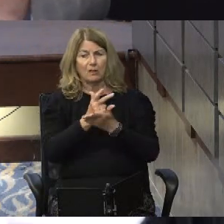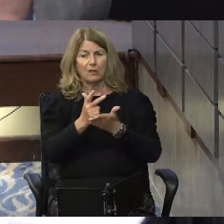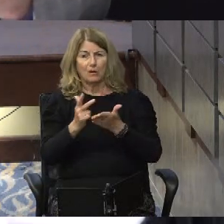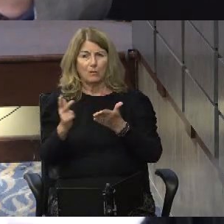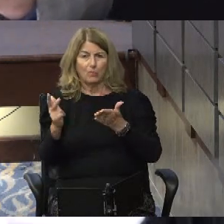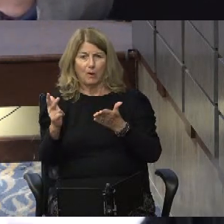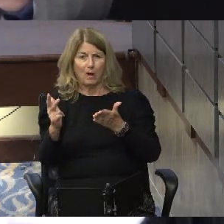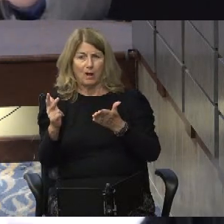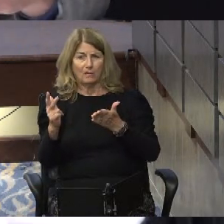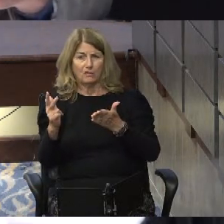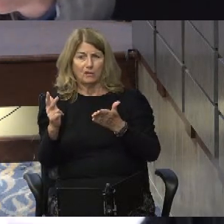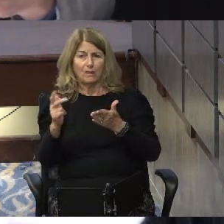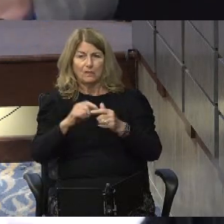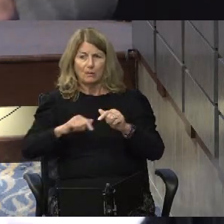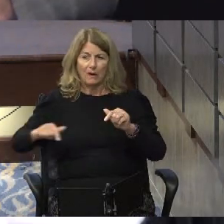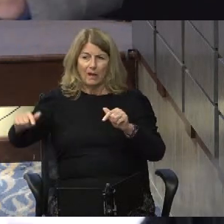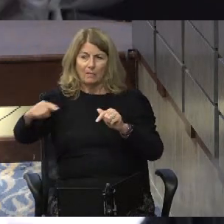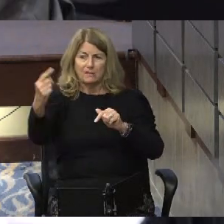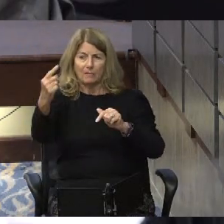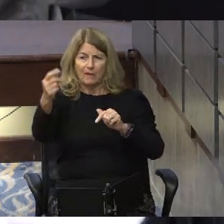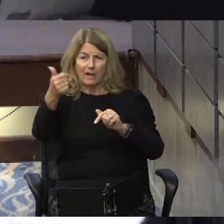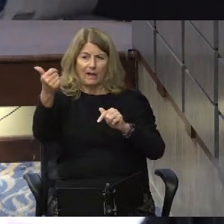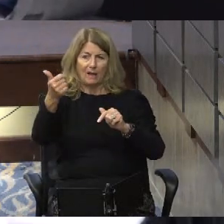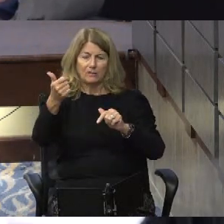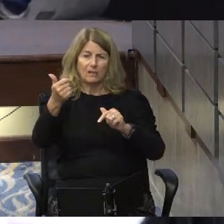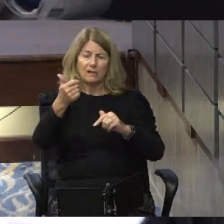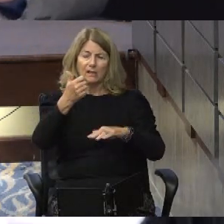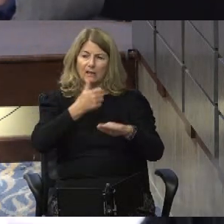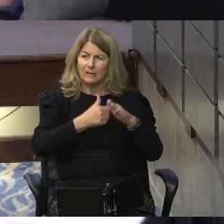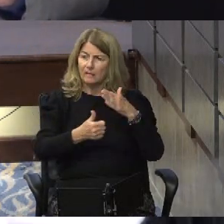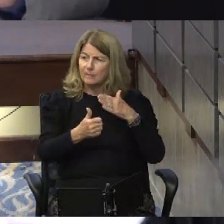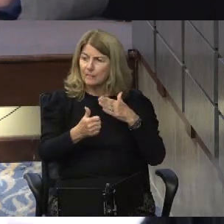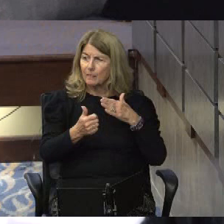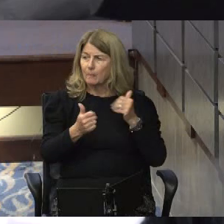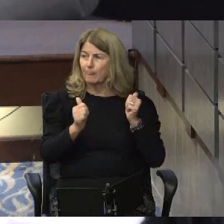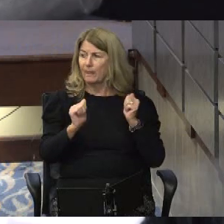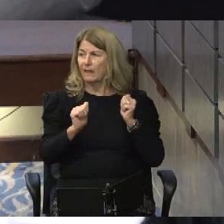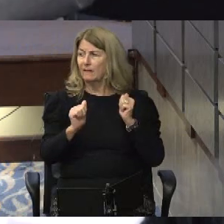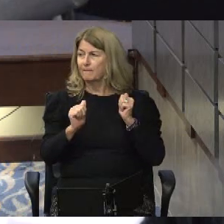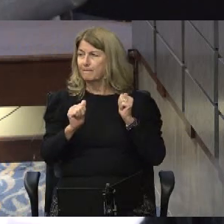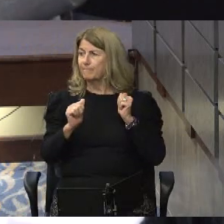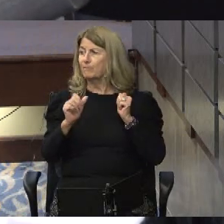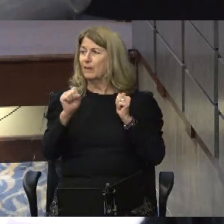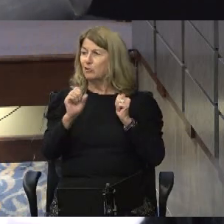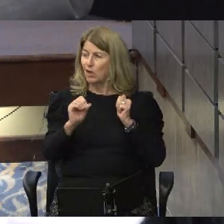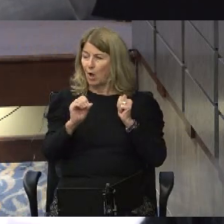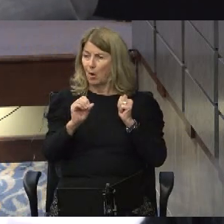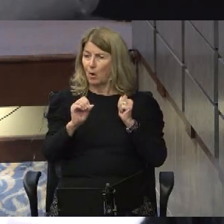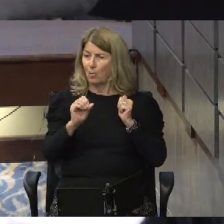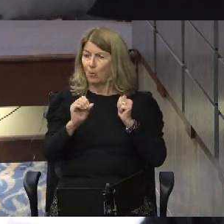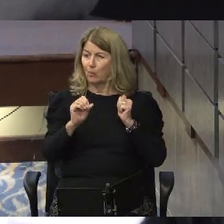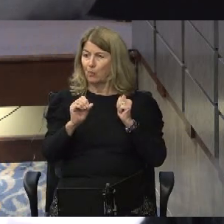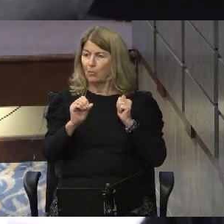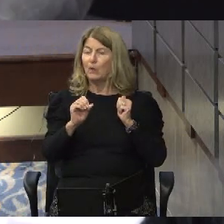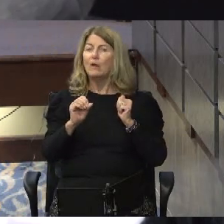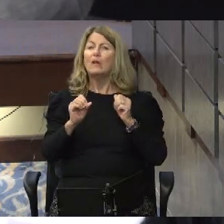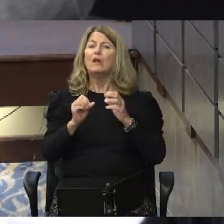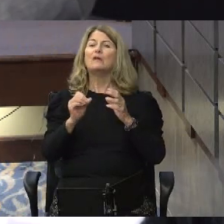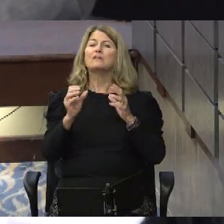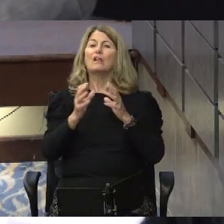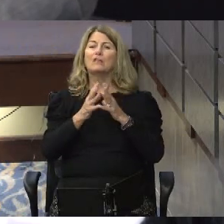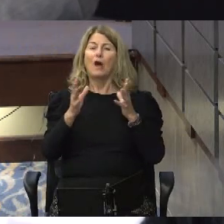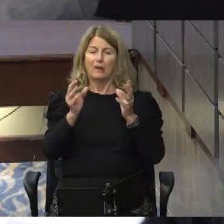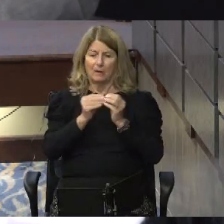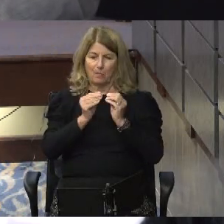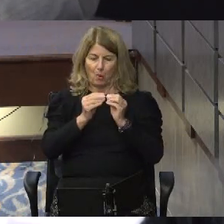sides by something else and tucked away. Here, the garage sits on an island by itself, and so it's much more difficult to hide a